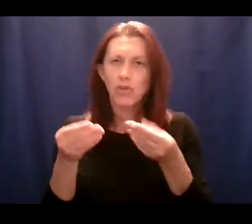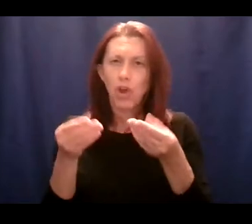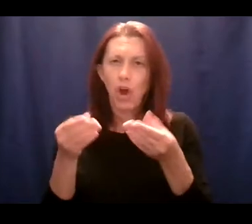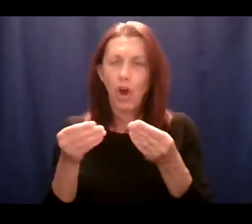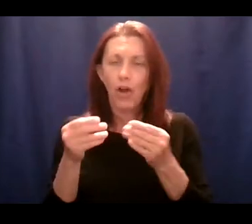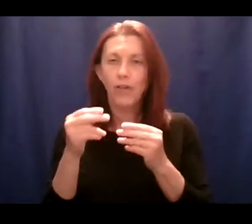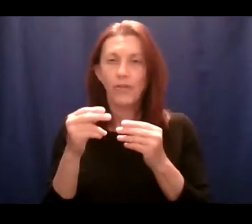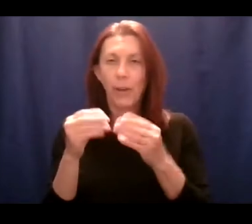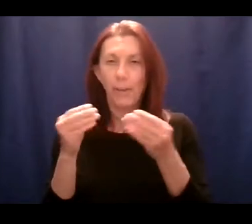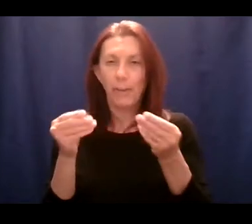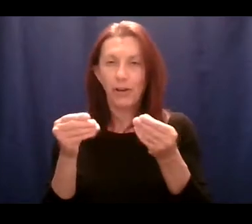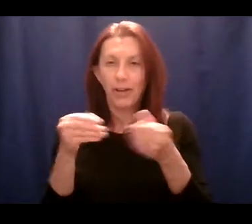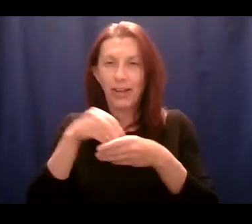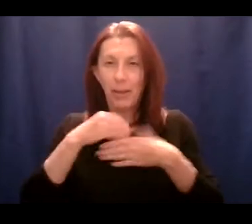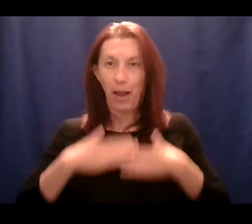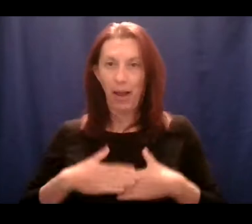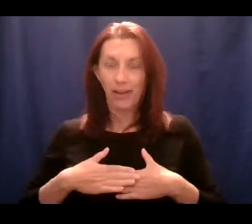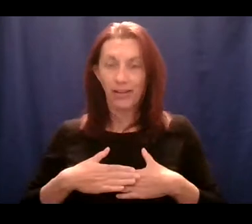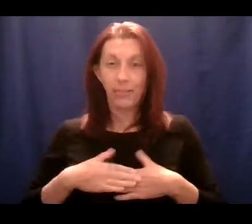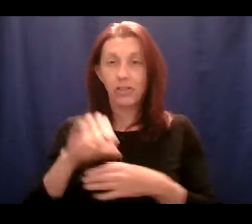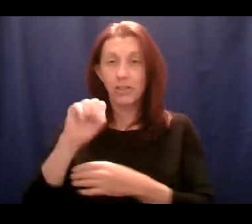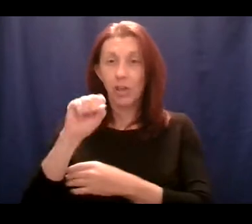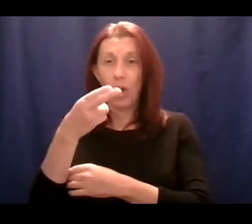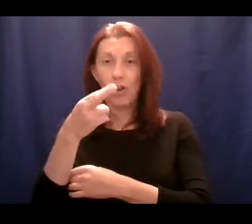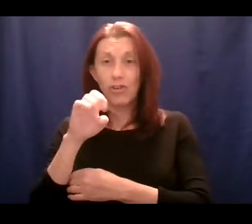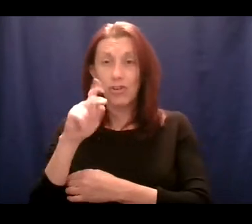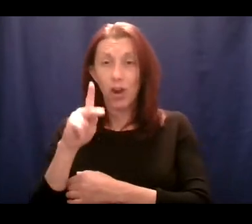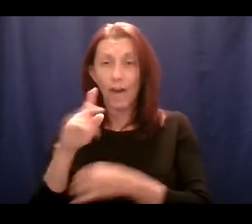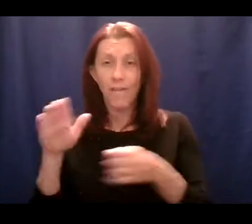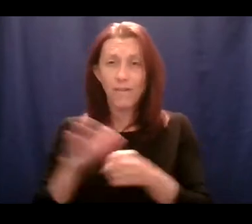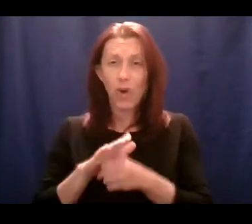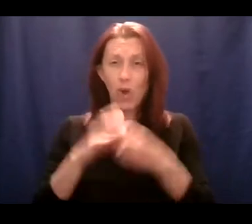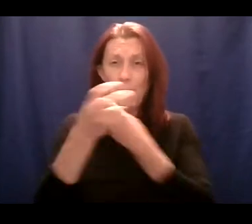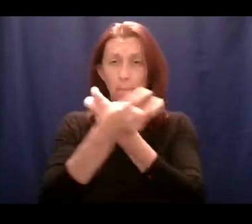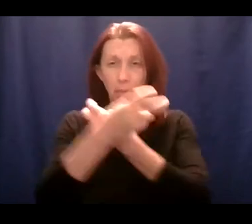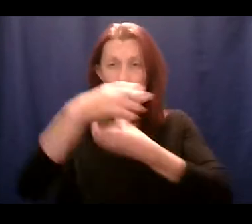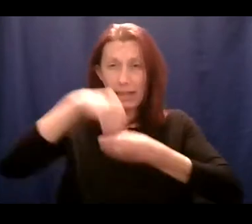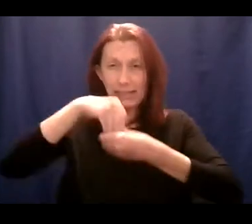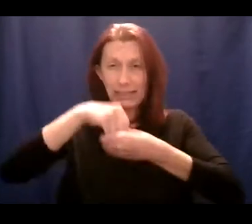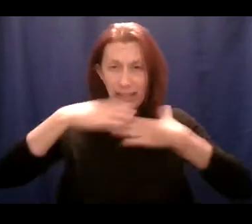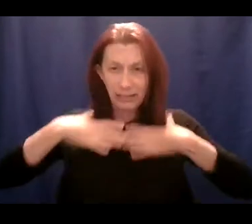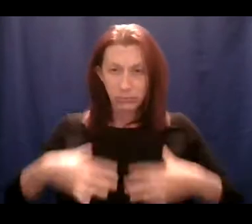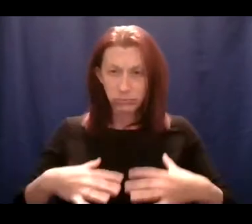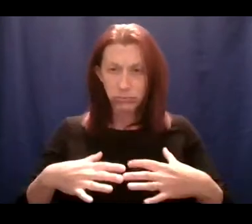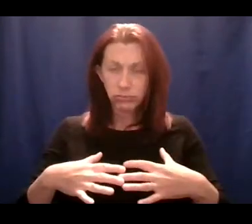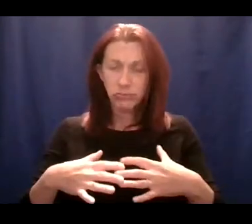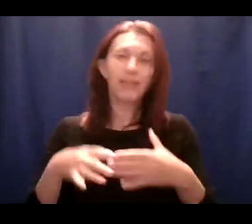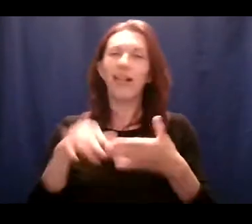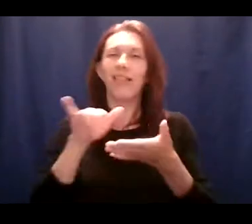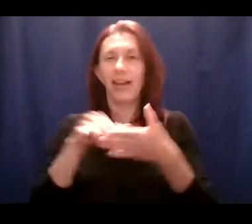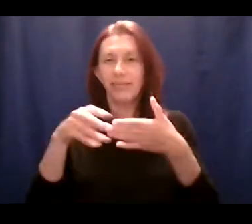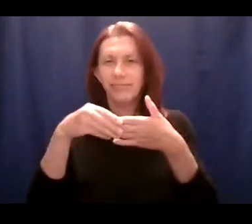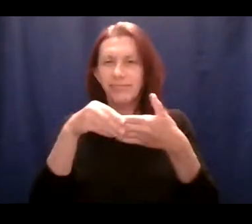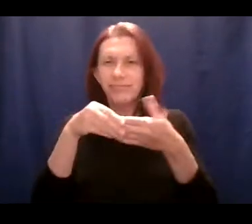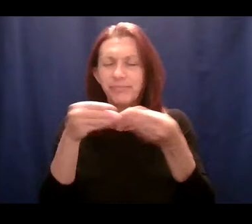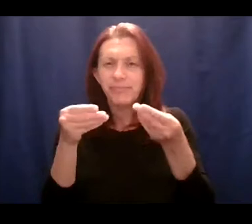building material for our bodies. So they have an entire skeleton made of that cartilage. Now, I wanted to mention that because as